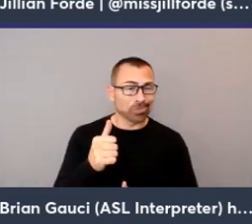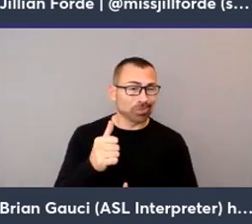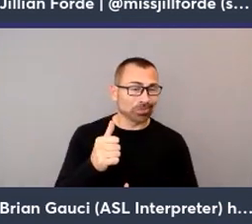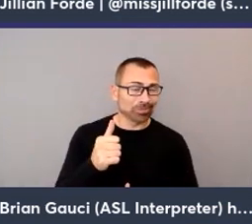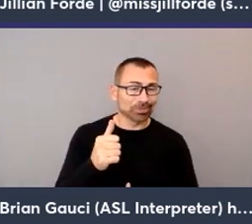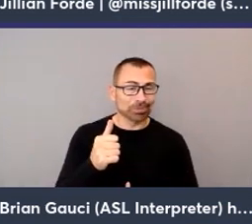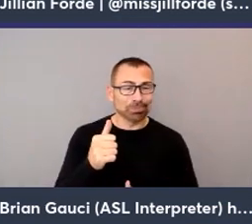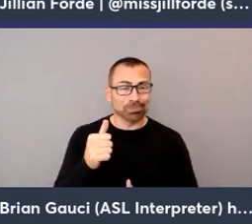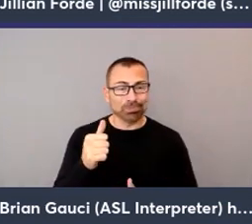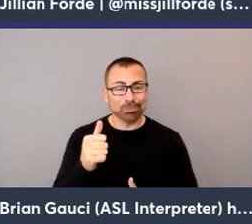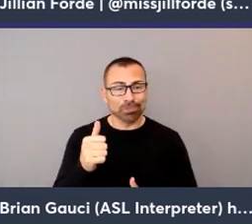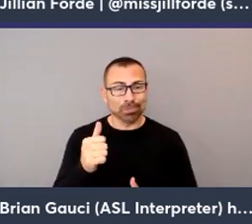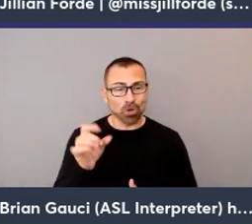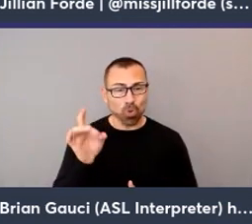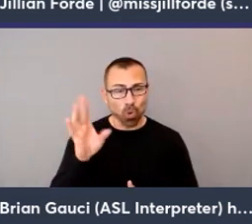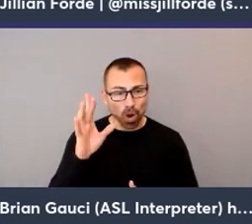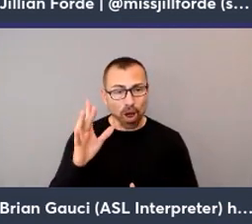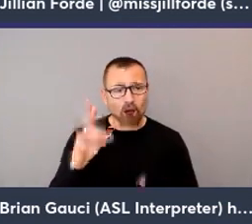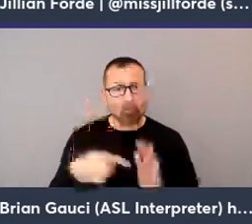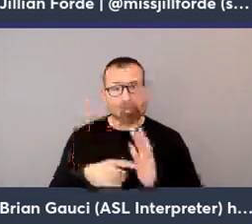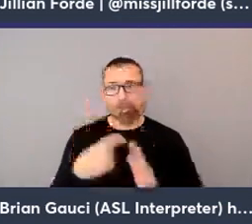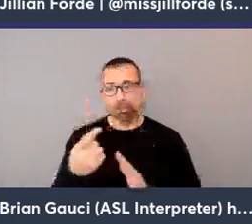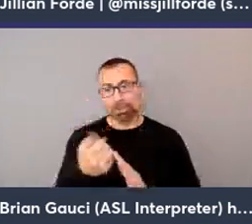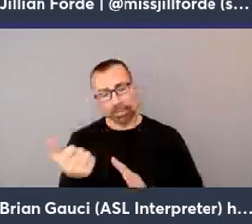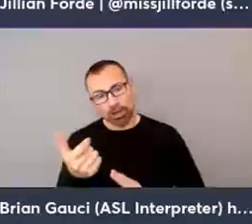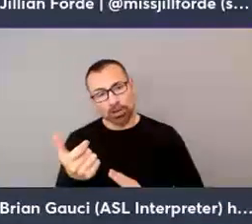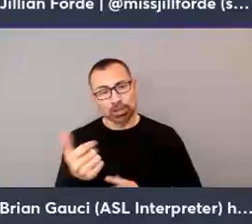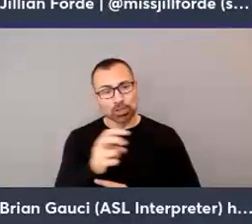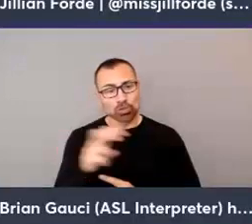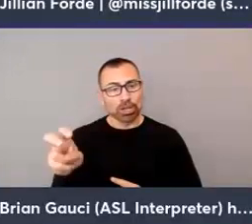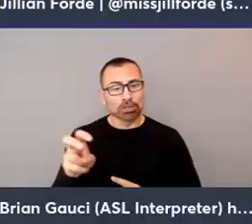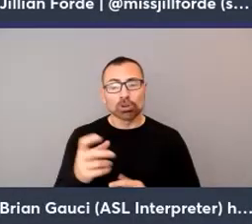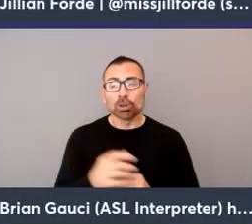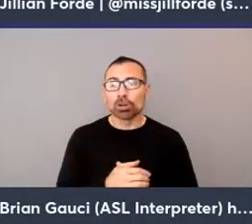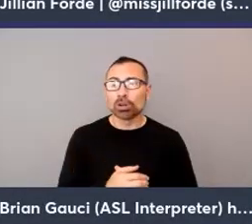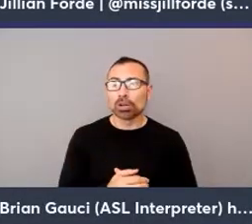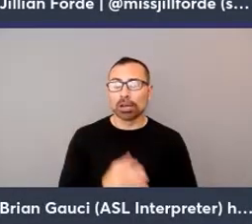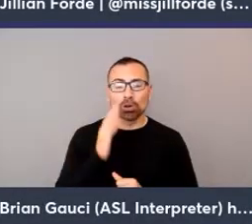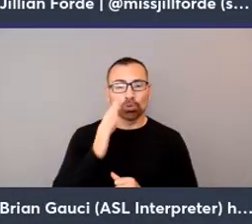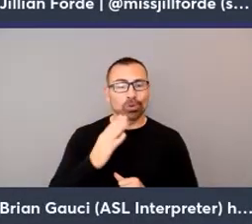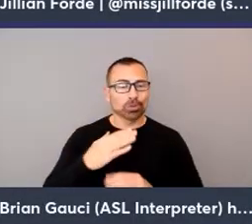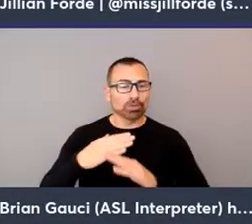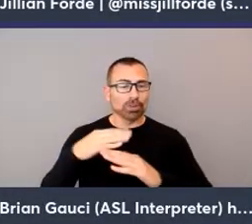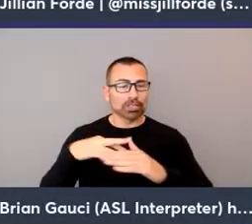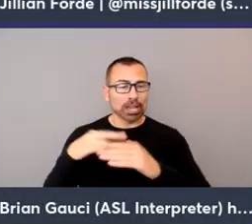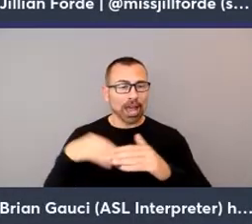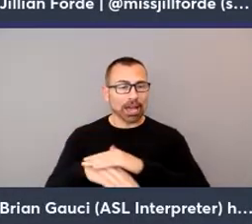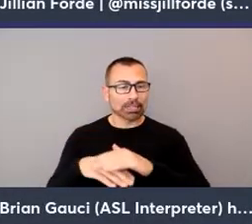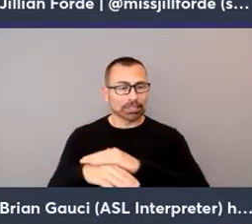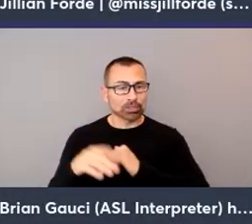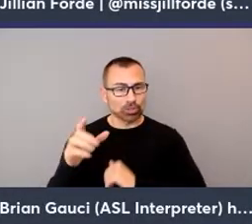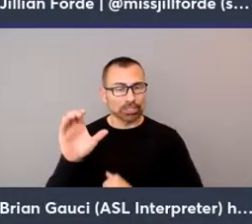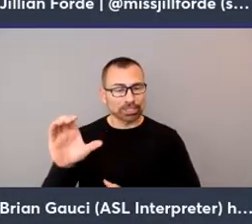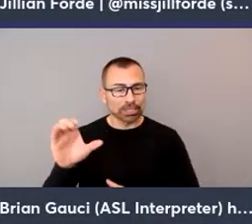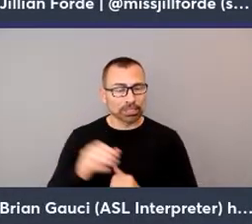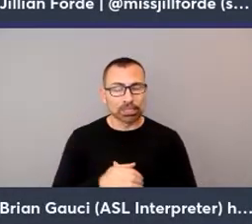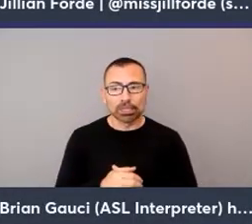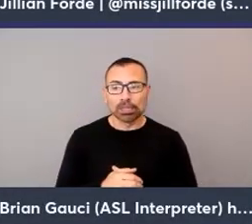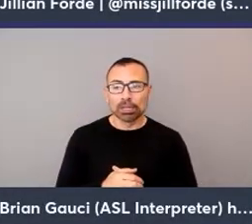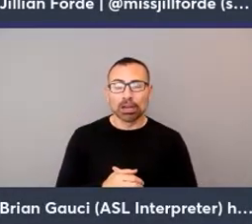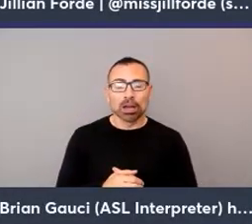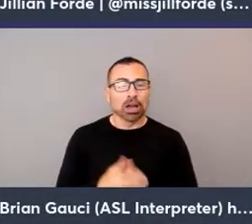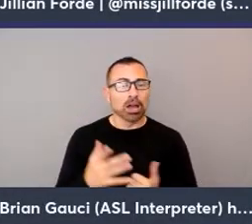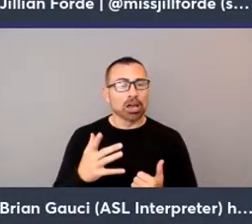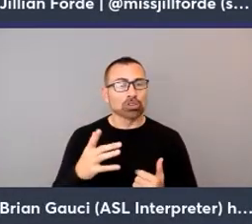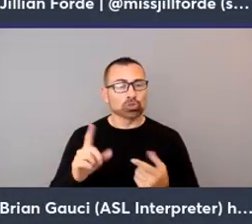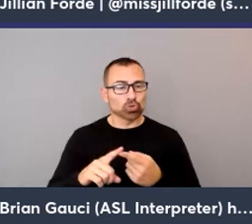just take out this transform entirely, which would prevent us access to this global section and to these the serverless function as well,